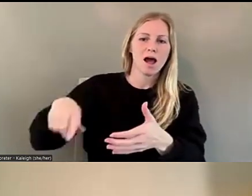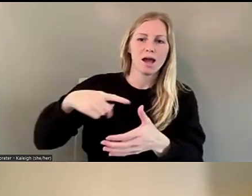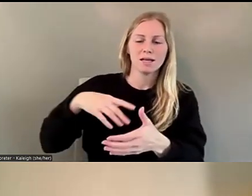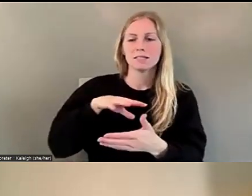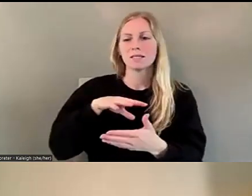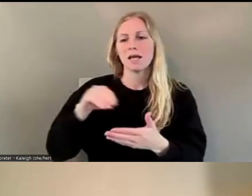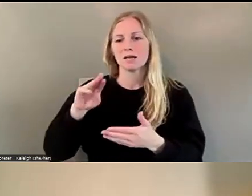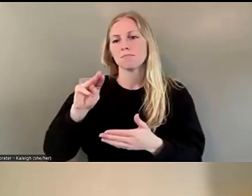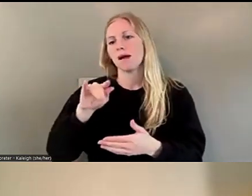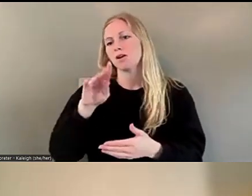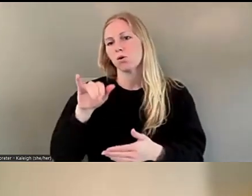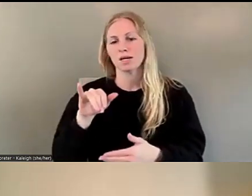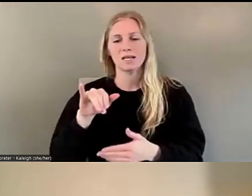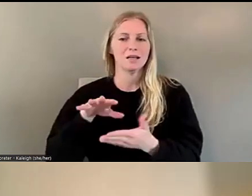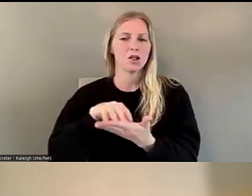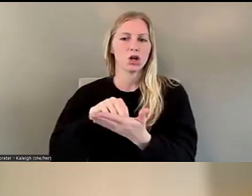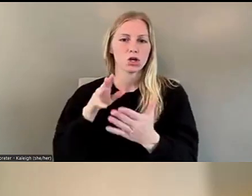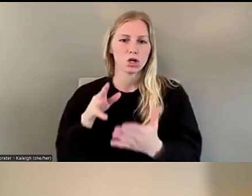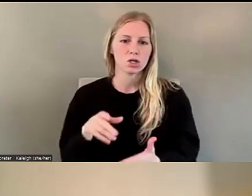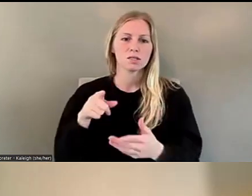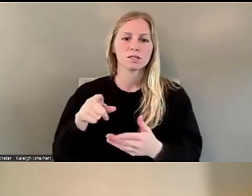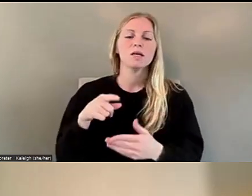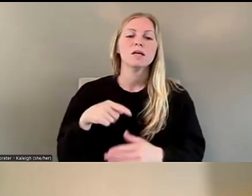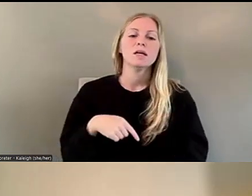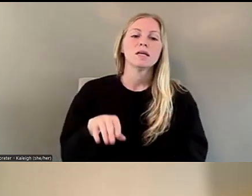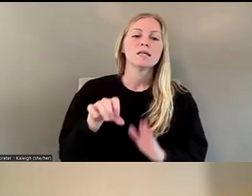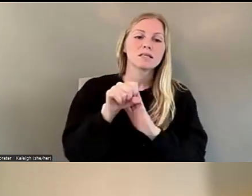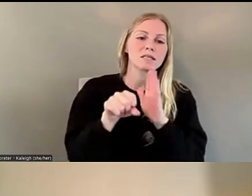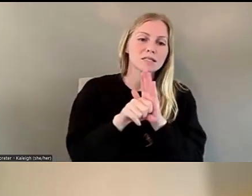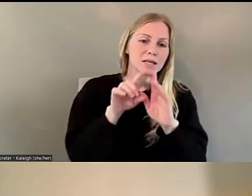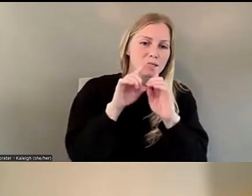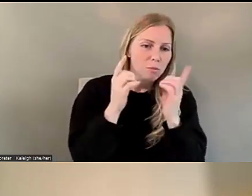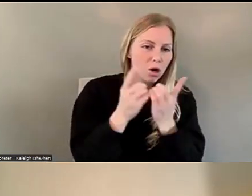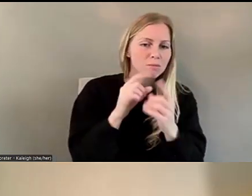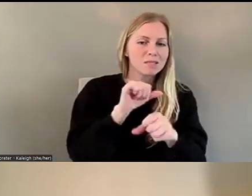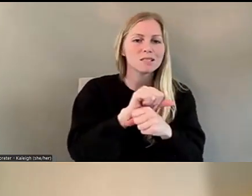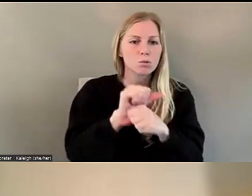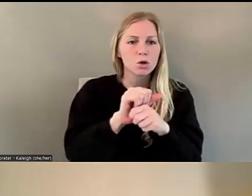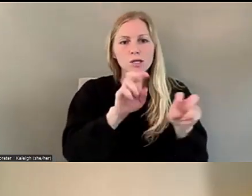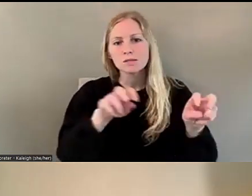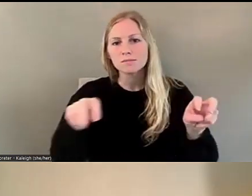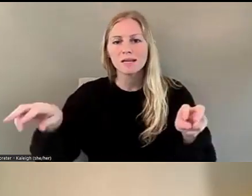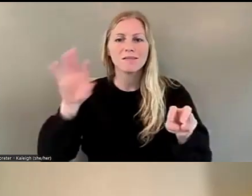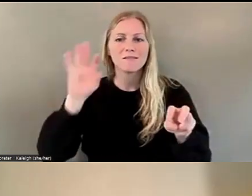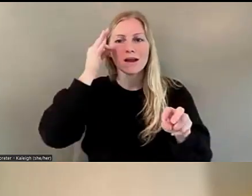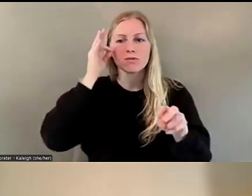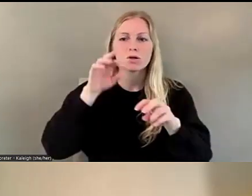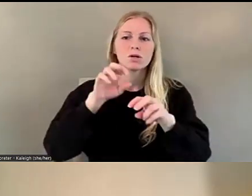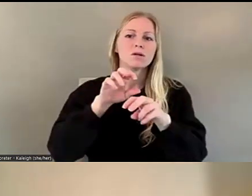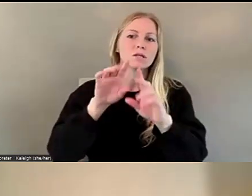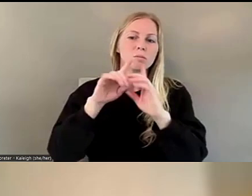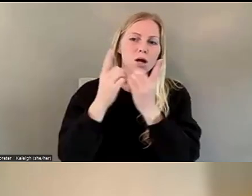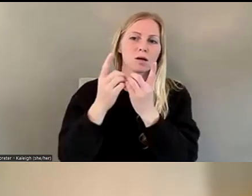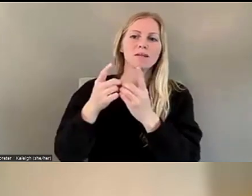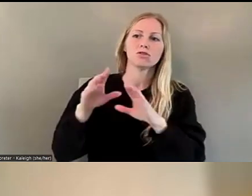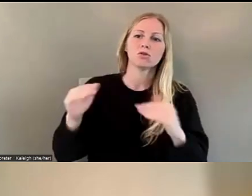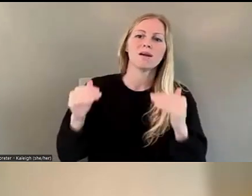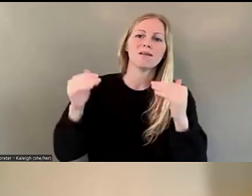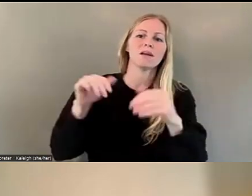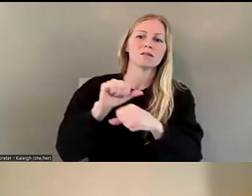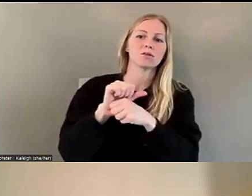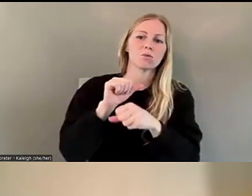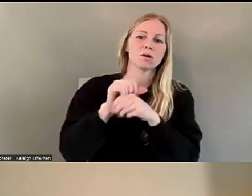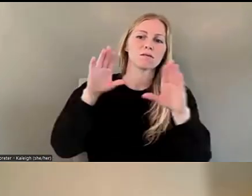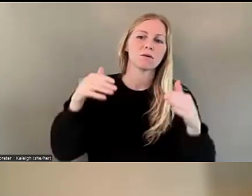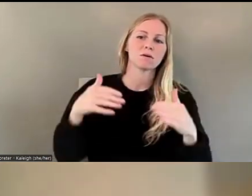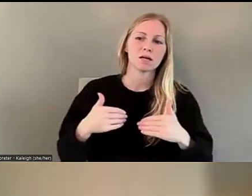Michael has leveraged funding from foundations, state departments, and federal departments to advance work focused on supporting youth who are part